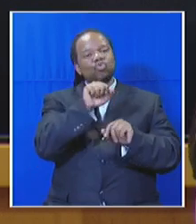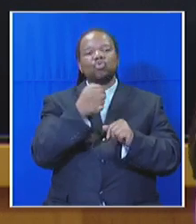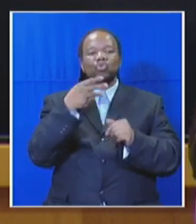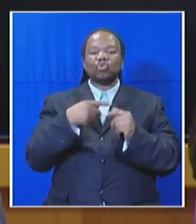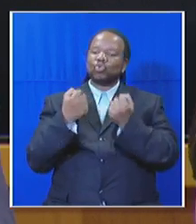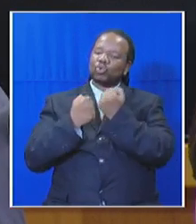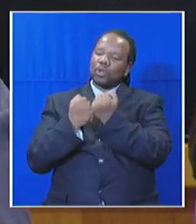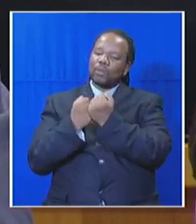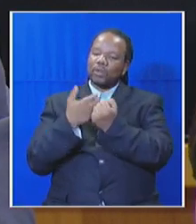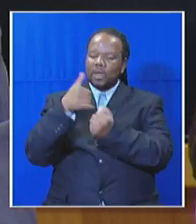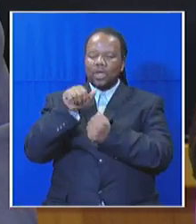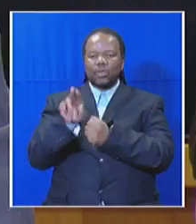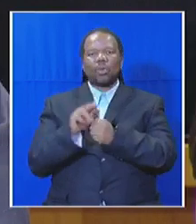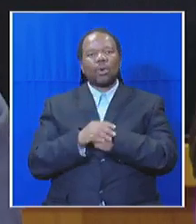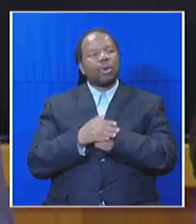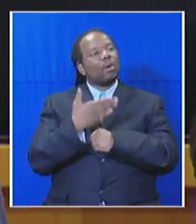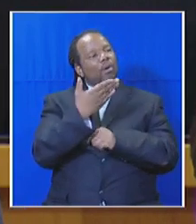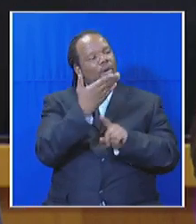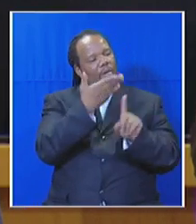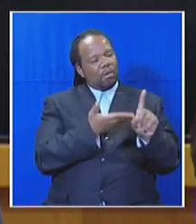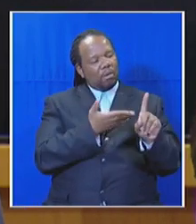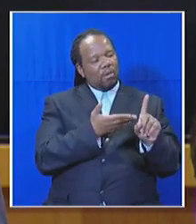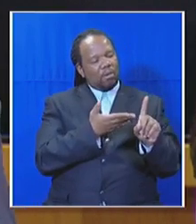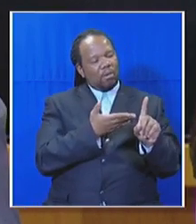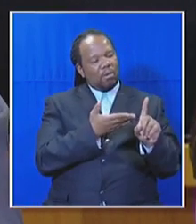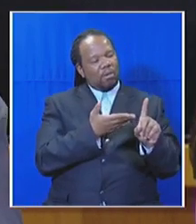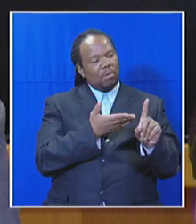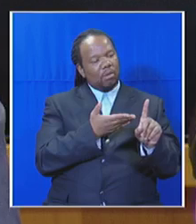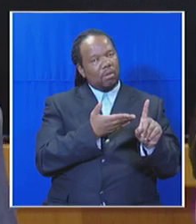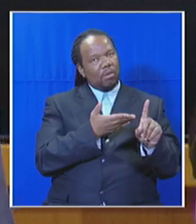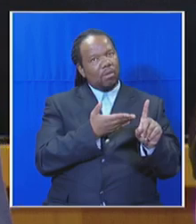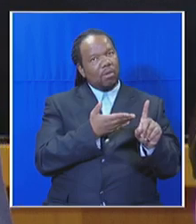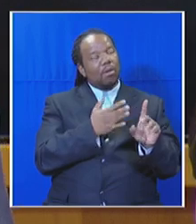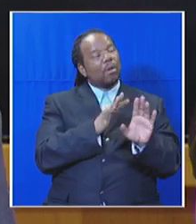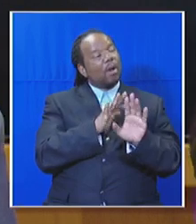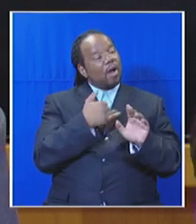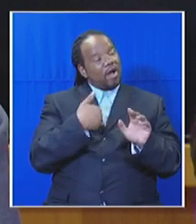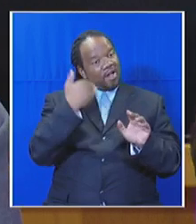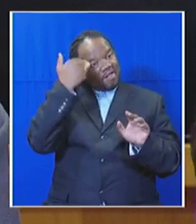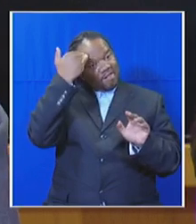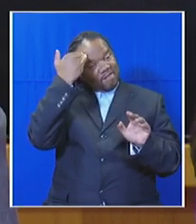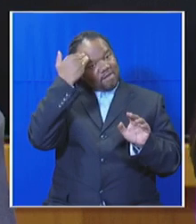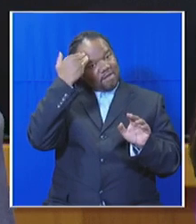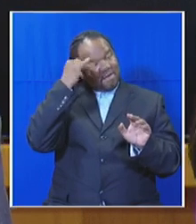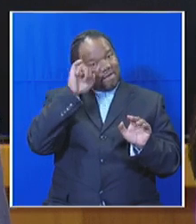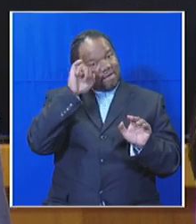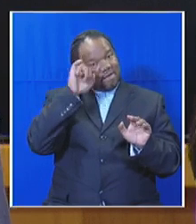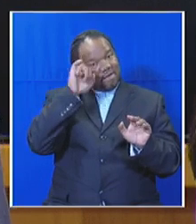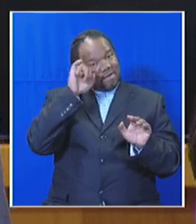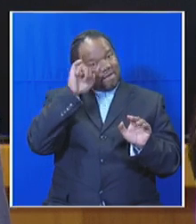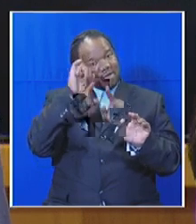AU. Mr. President, I think that it is more accurate to say that Africa decides to